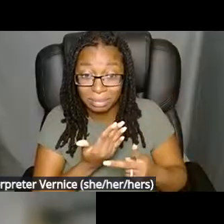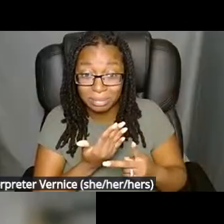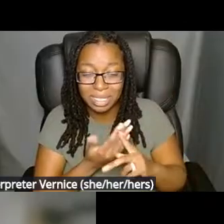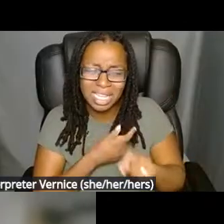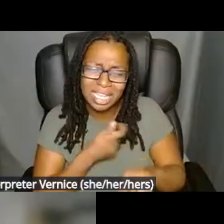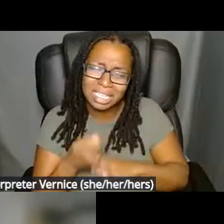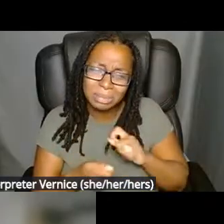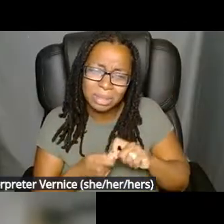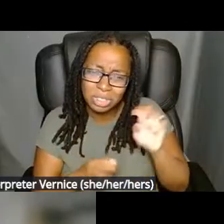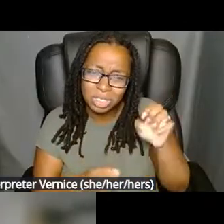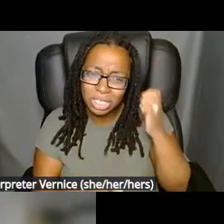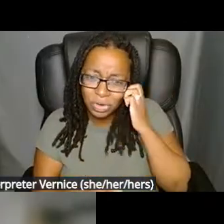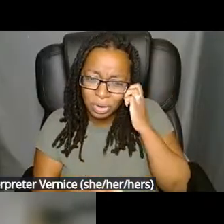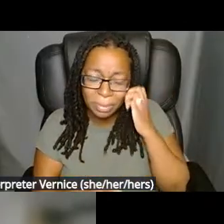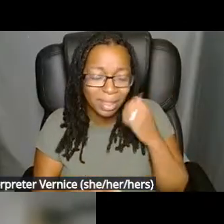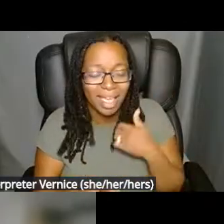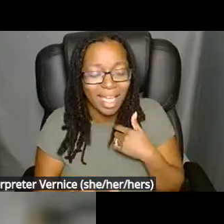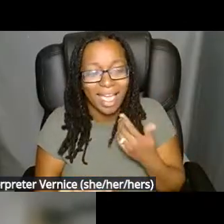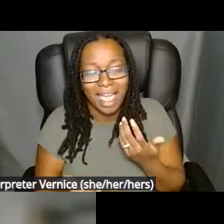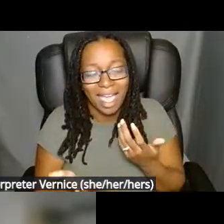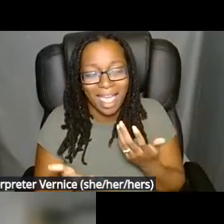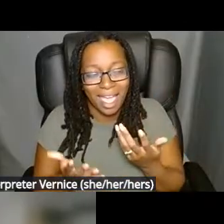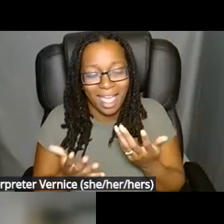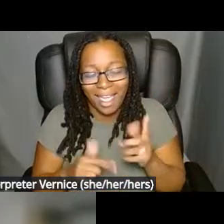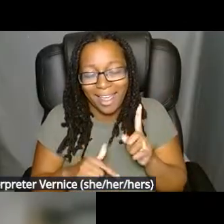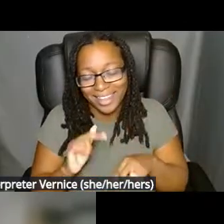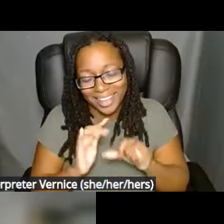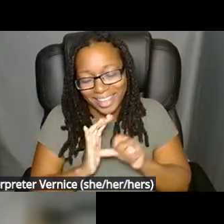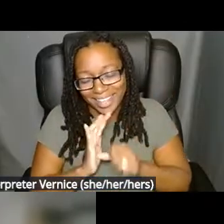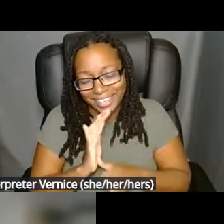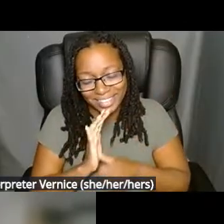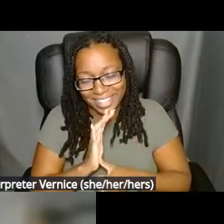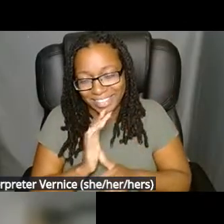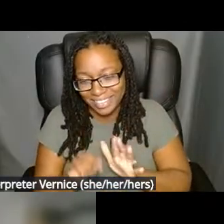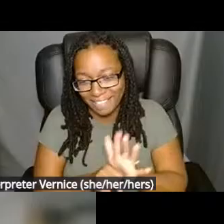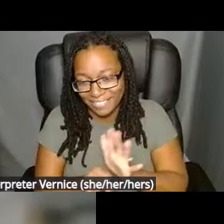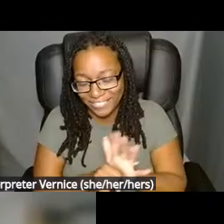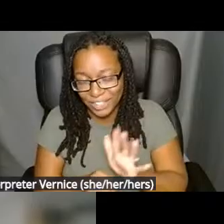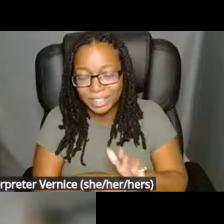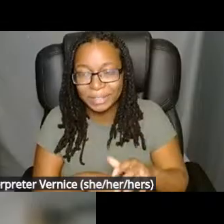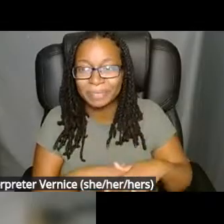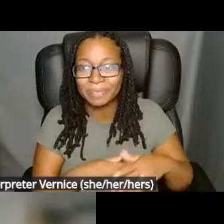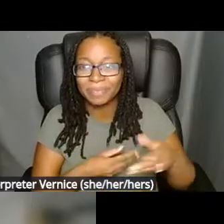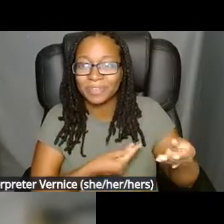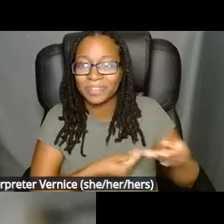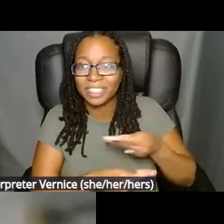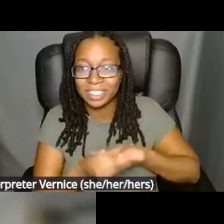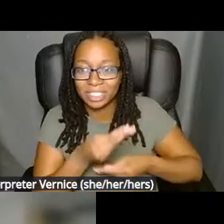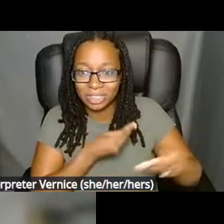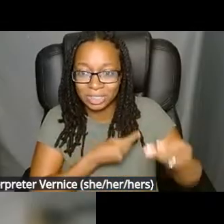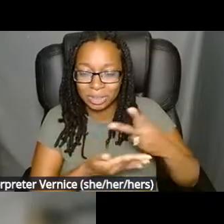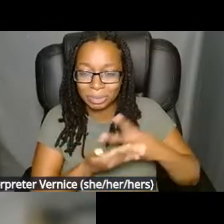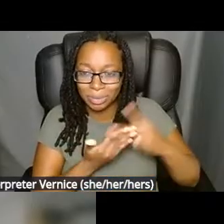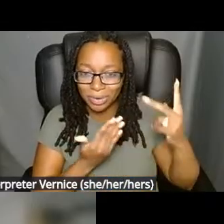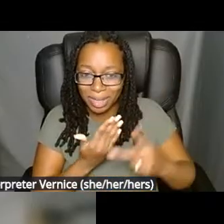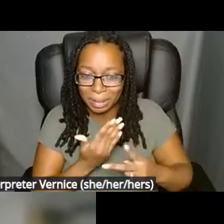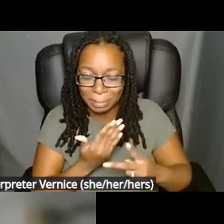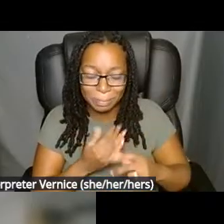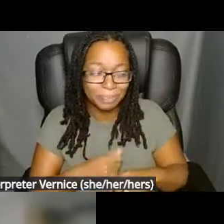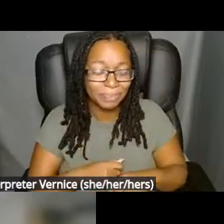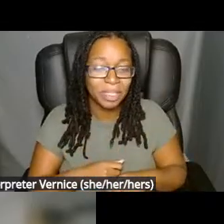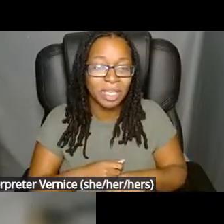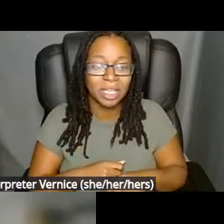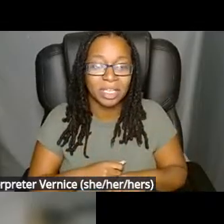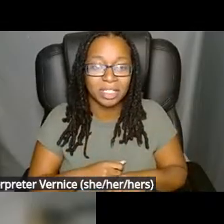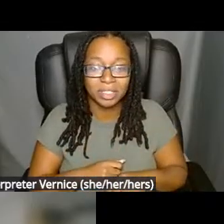yeah, I can't even emphasize this enough. So exchange programs, it's just one of those programs that takes you from, you